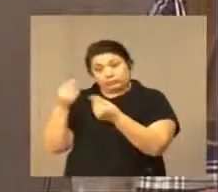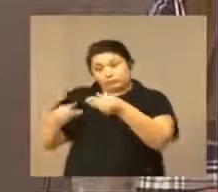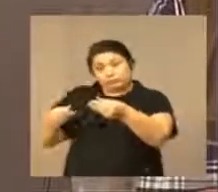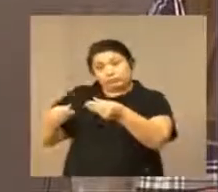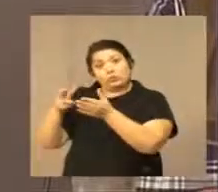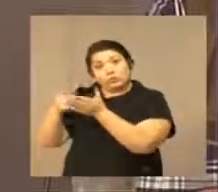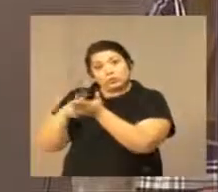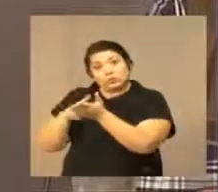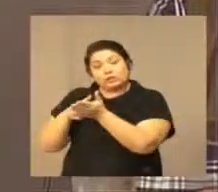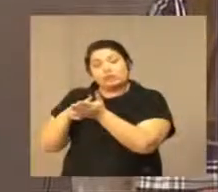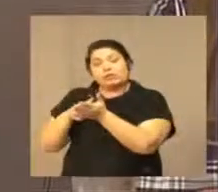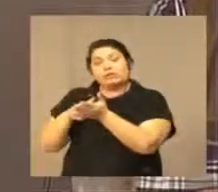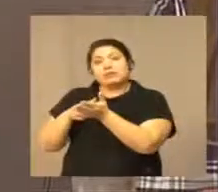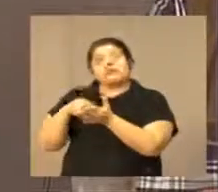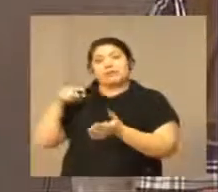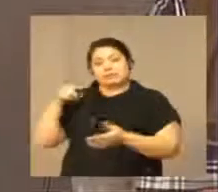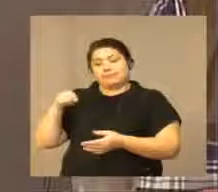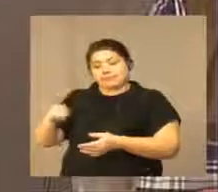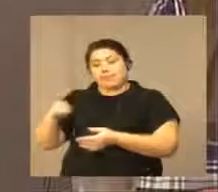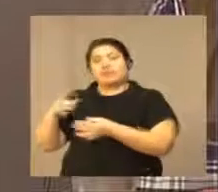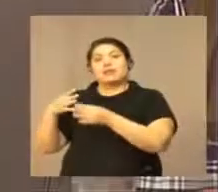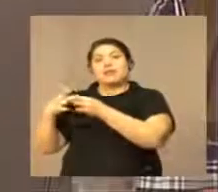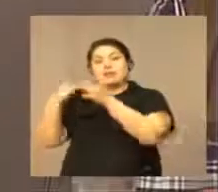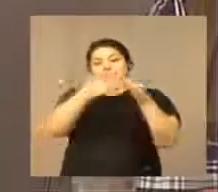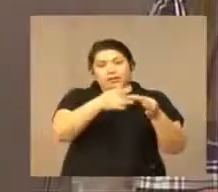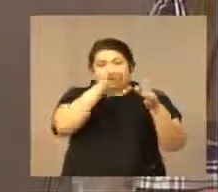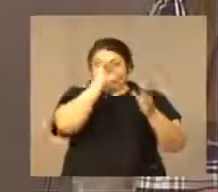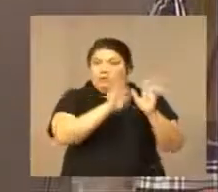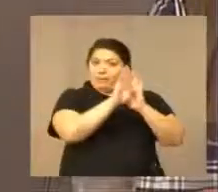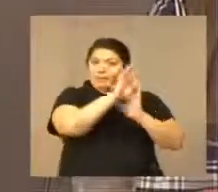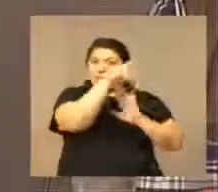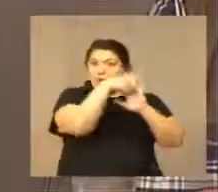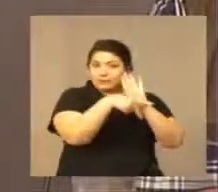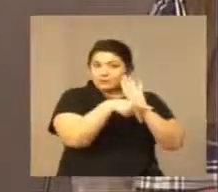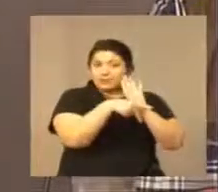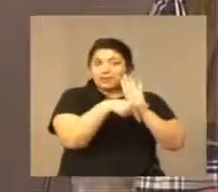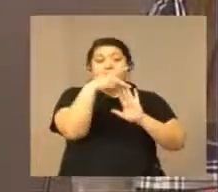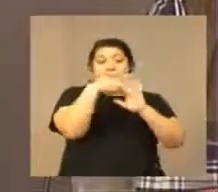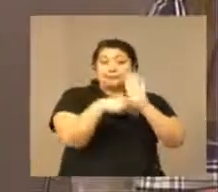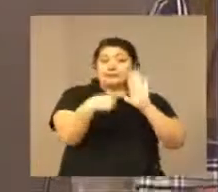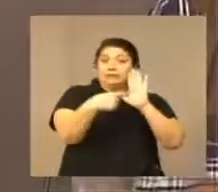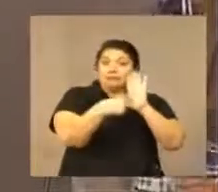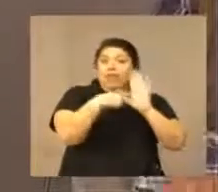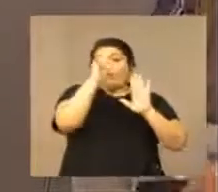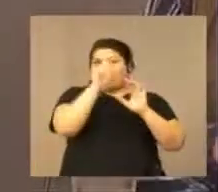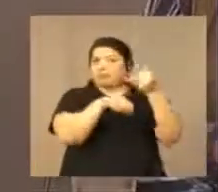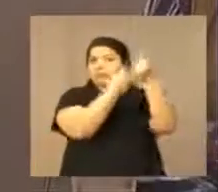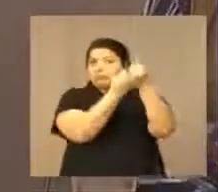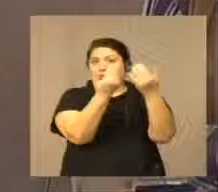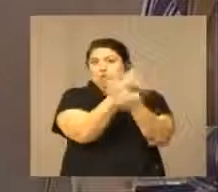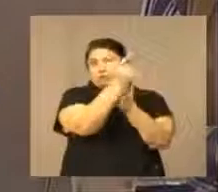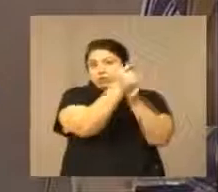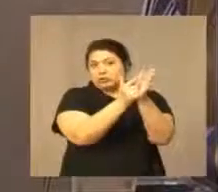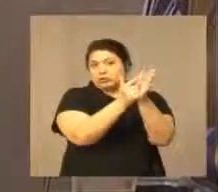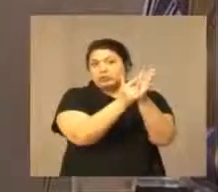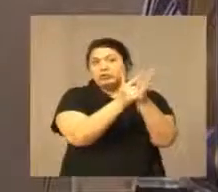will also inform the policy development that goes behind the legislation. So